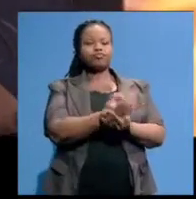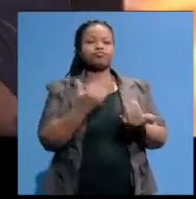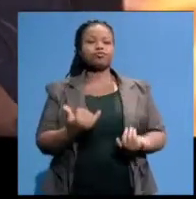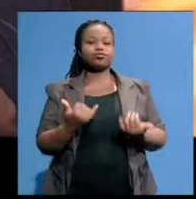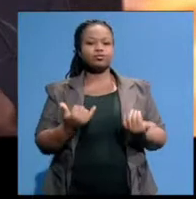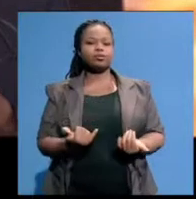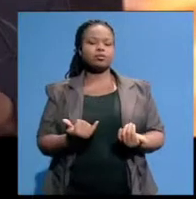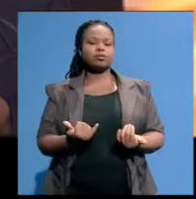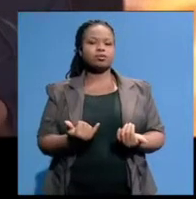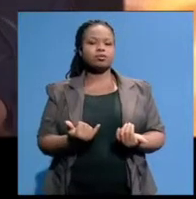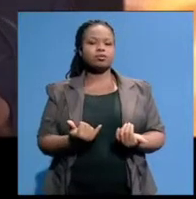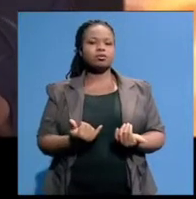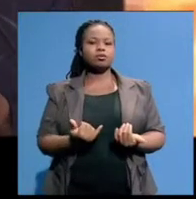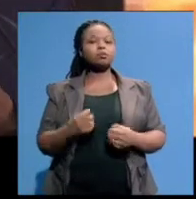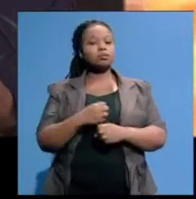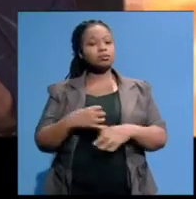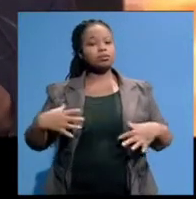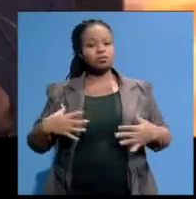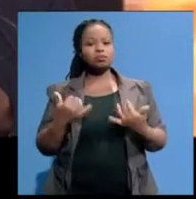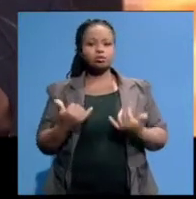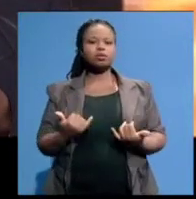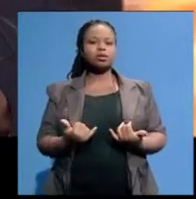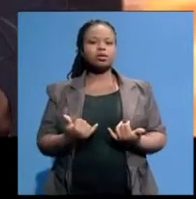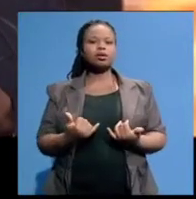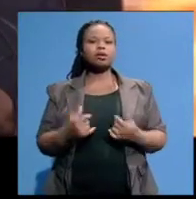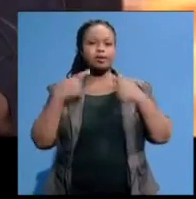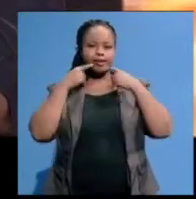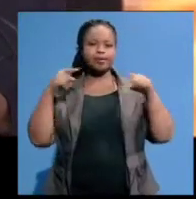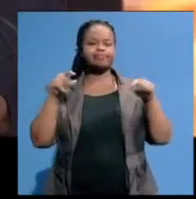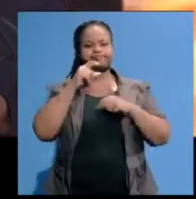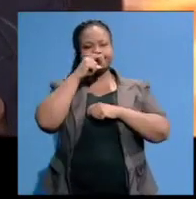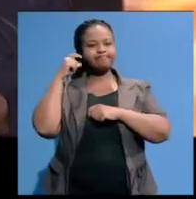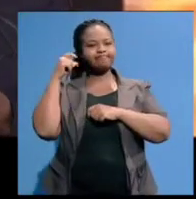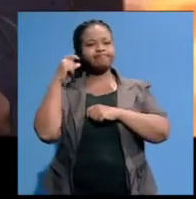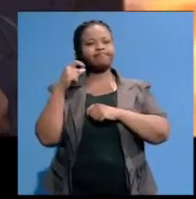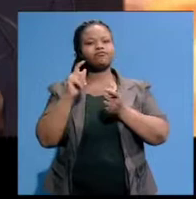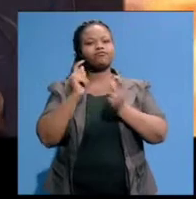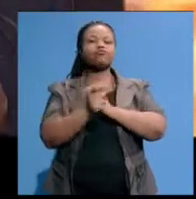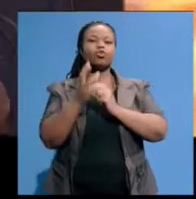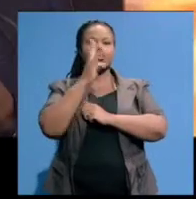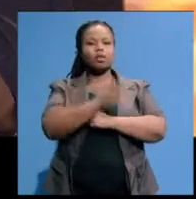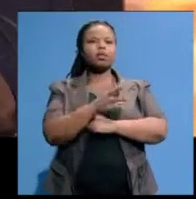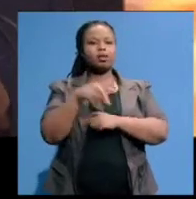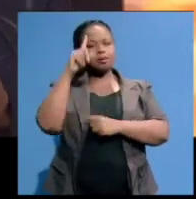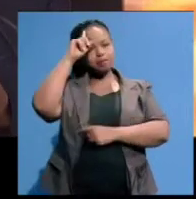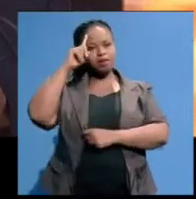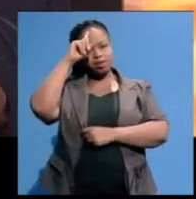with effect from today, be called the Nelson Mandela Amphitheater.